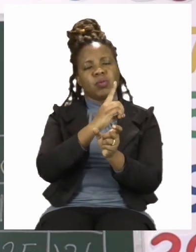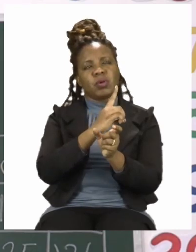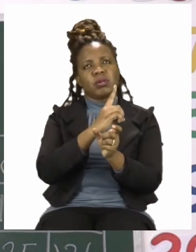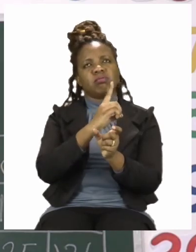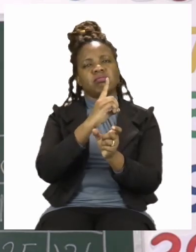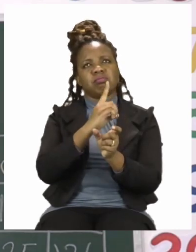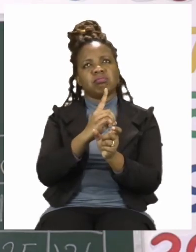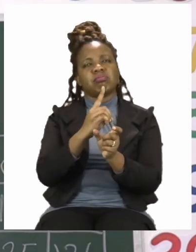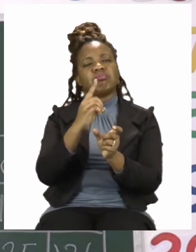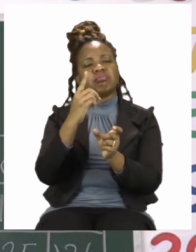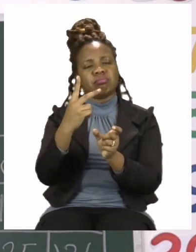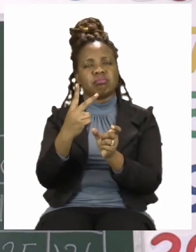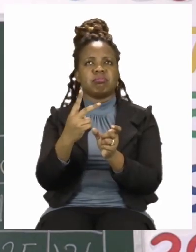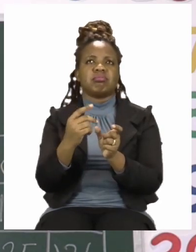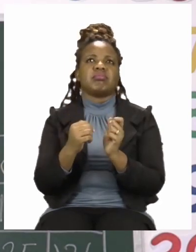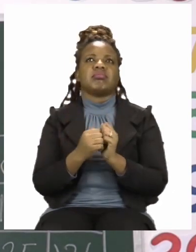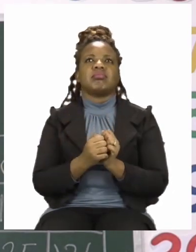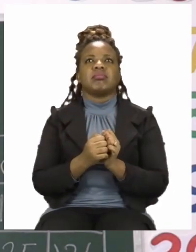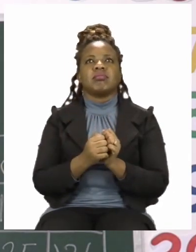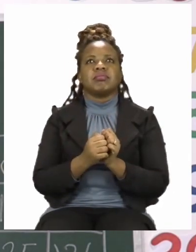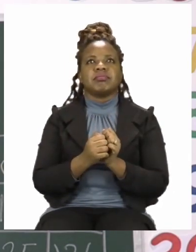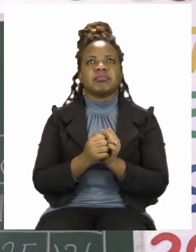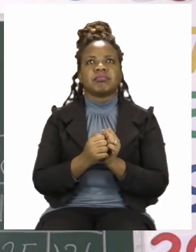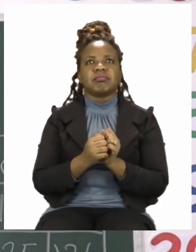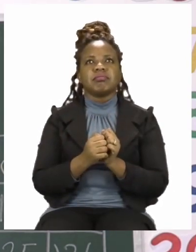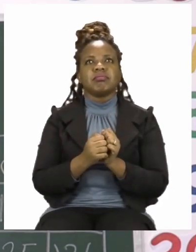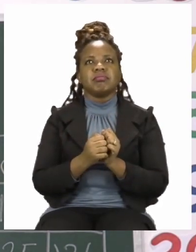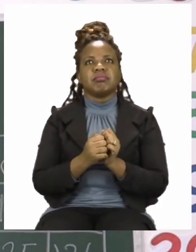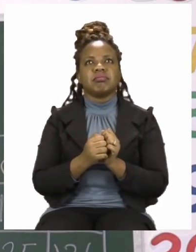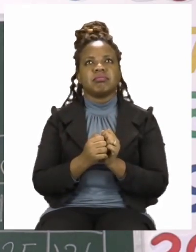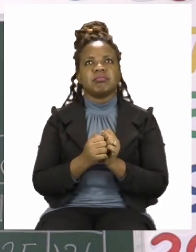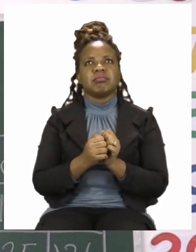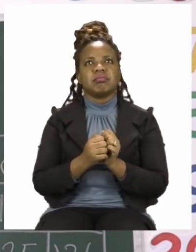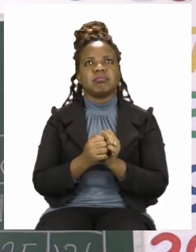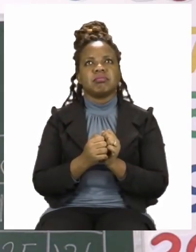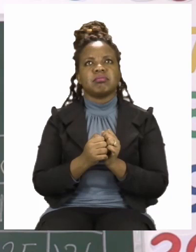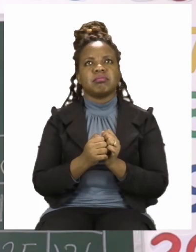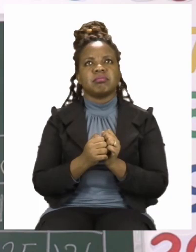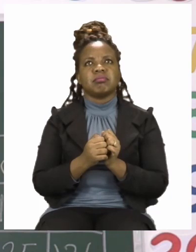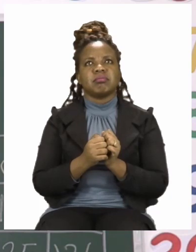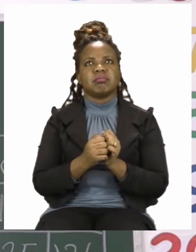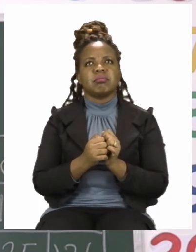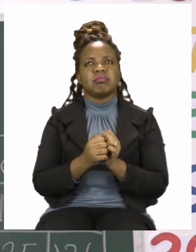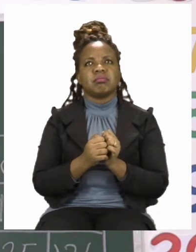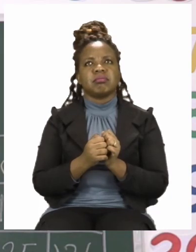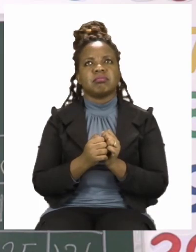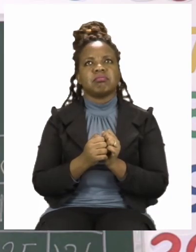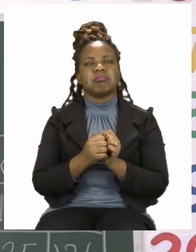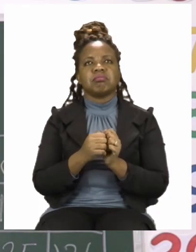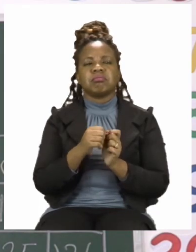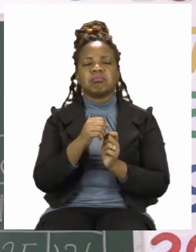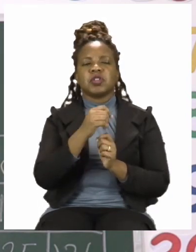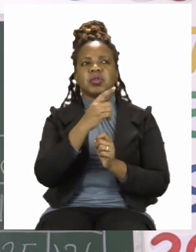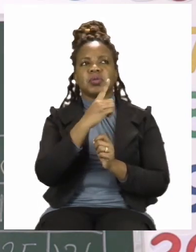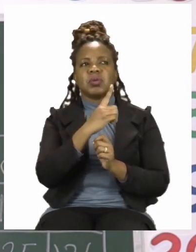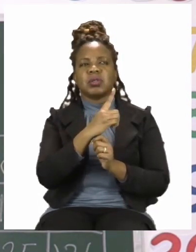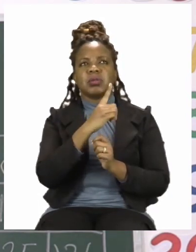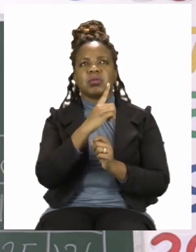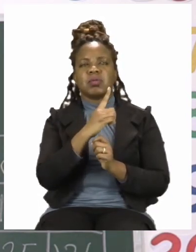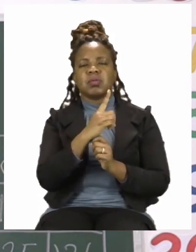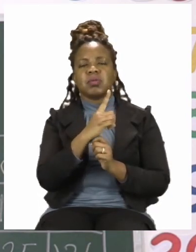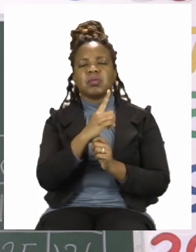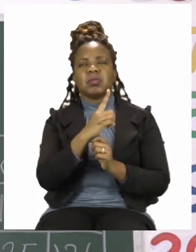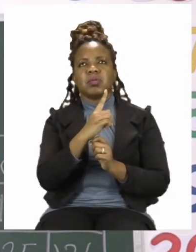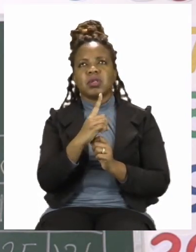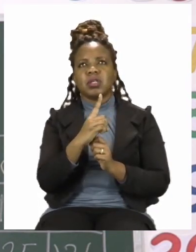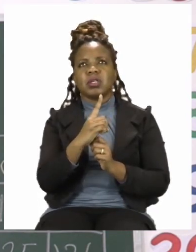112. Good job. So where you see 111 and 113, please can you put in the